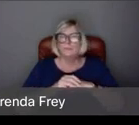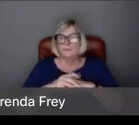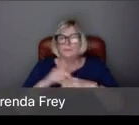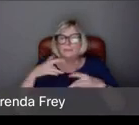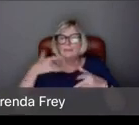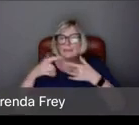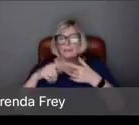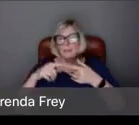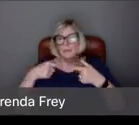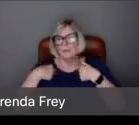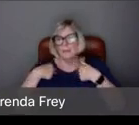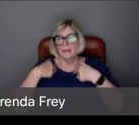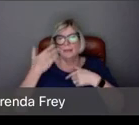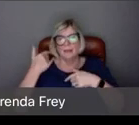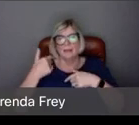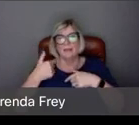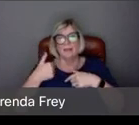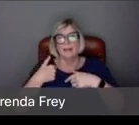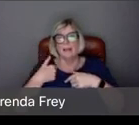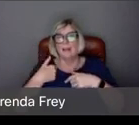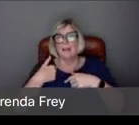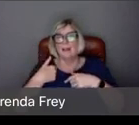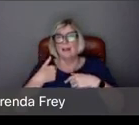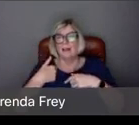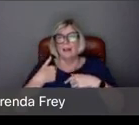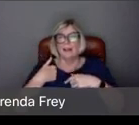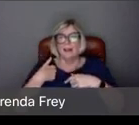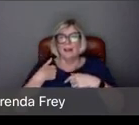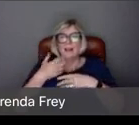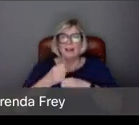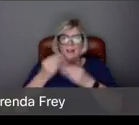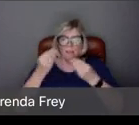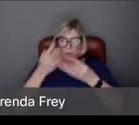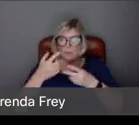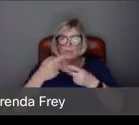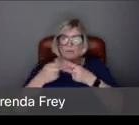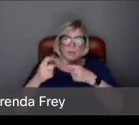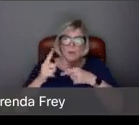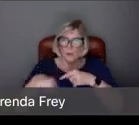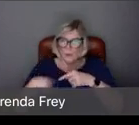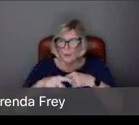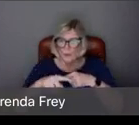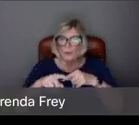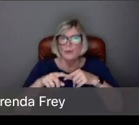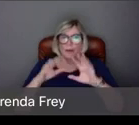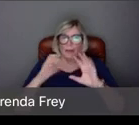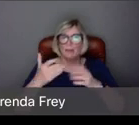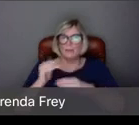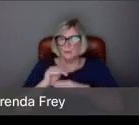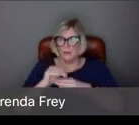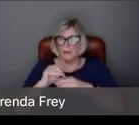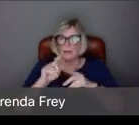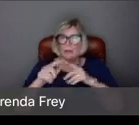exciting to me because not only did I get information from you guys' class tonight, but